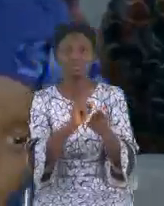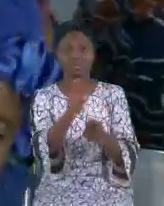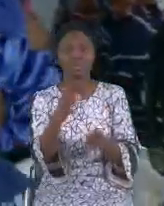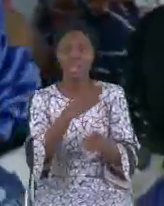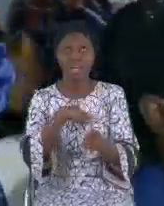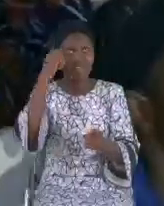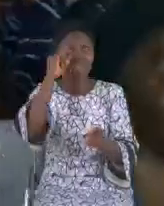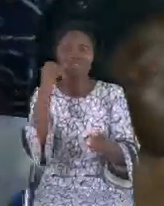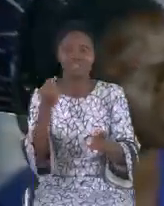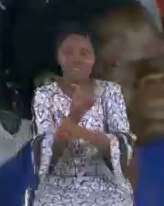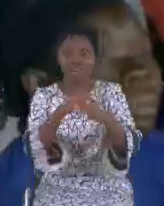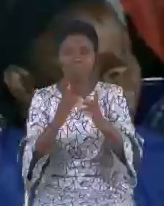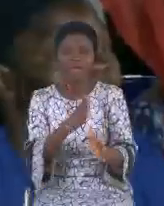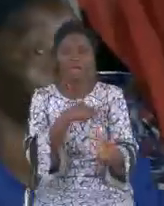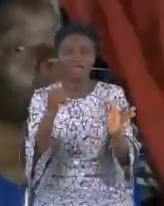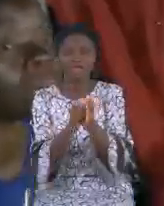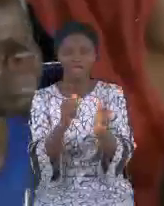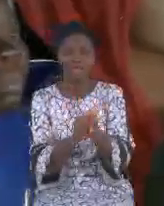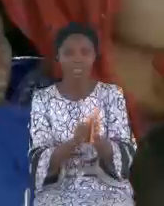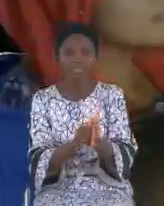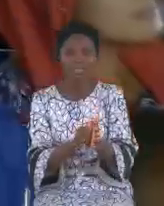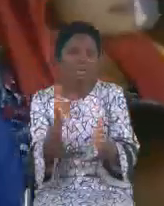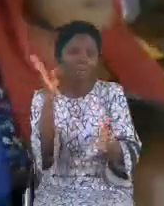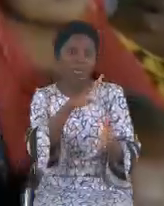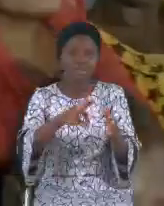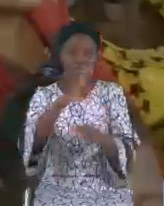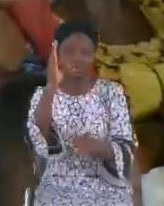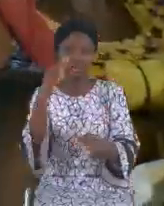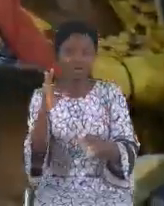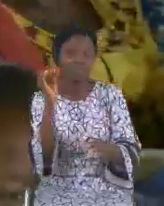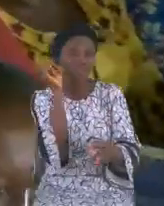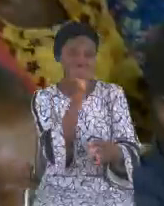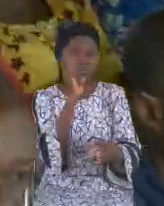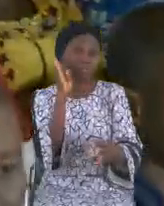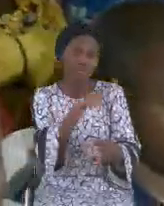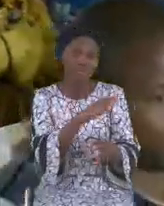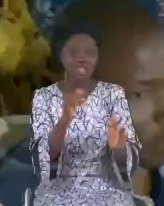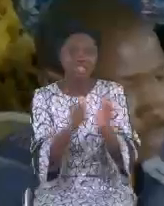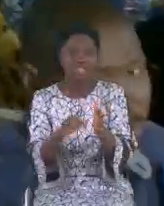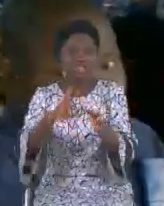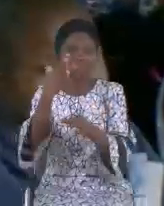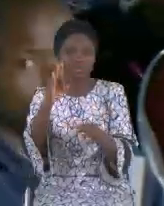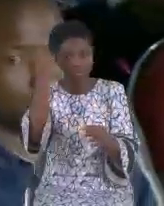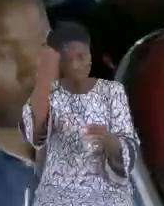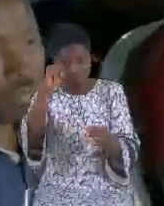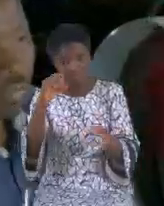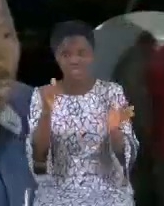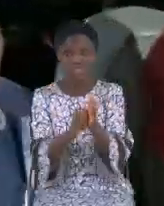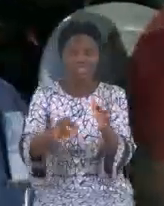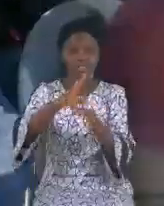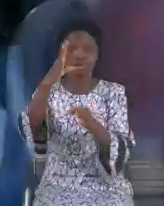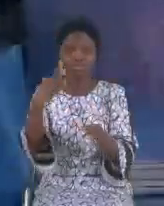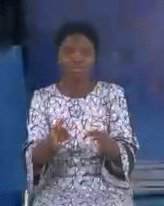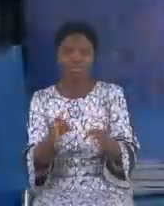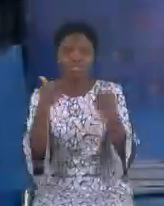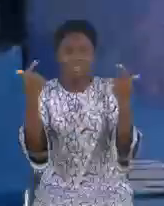Liberator, and that power, and that spirit of evil, and that spirit of disobedience, and that spirit of sinfulness,